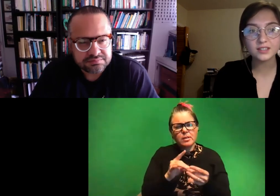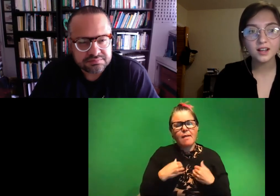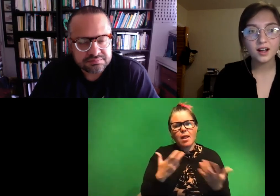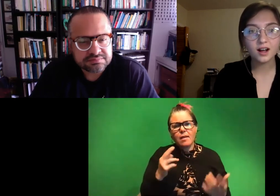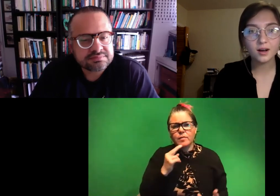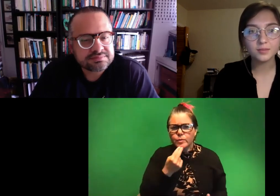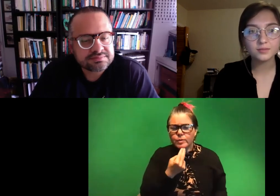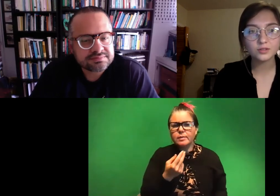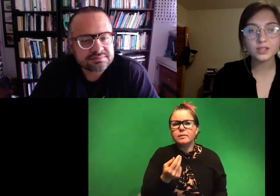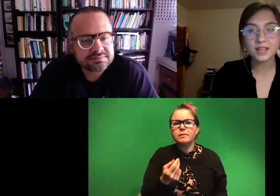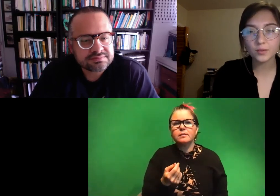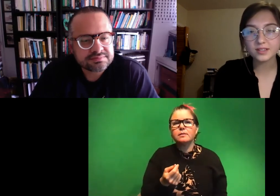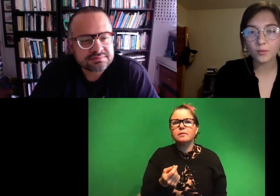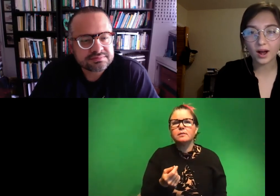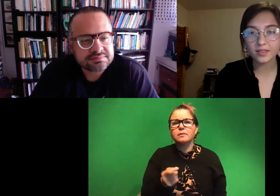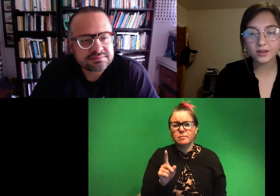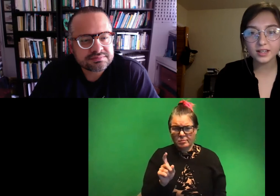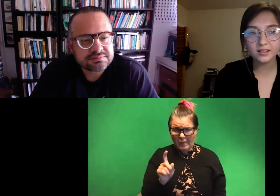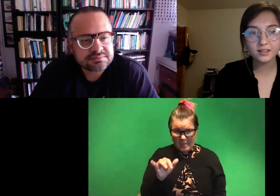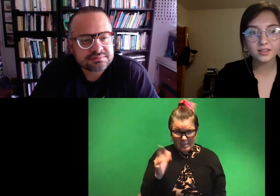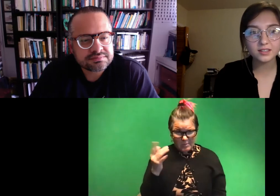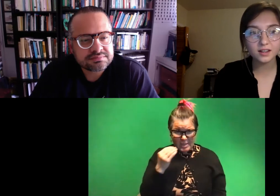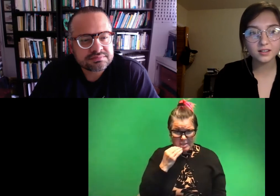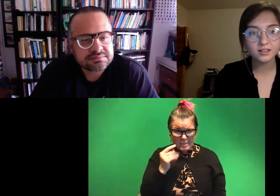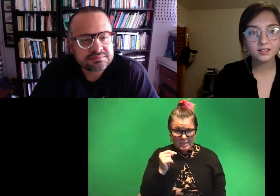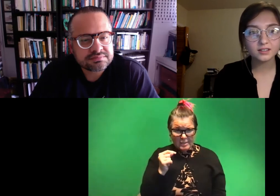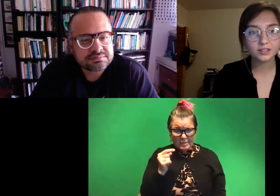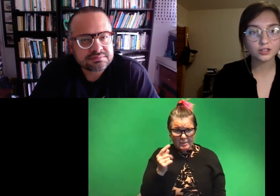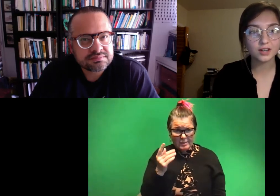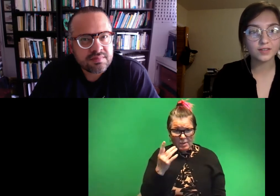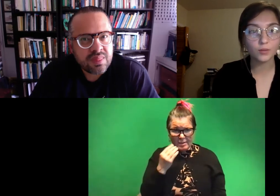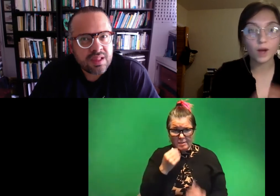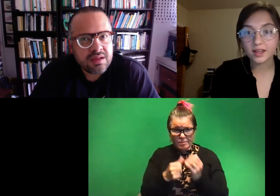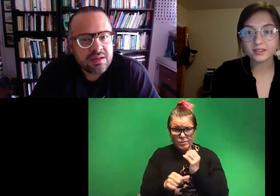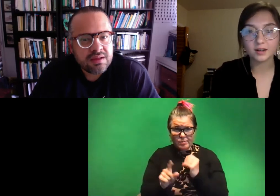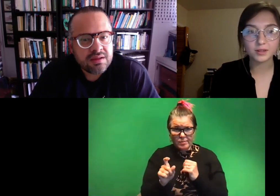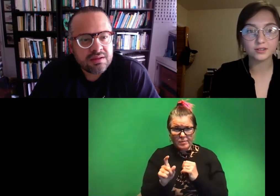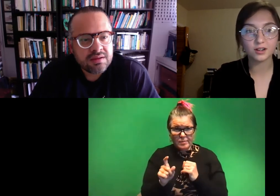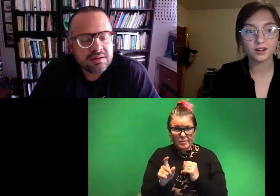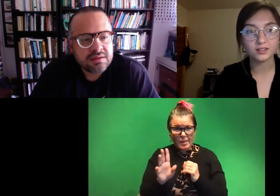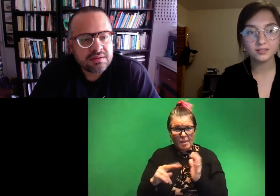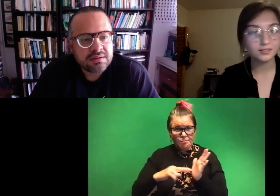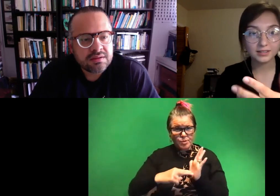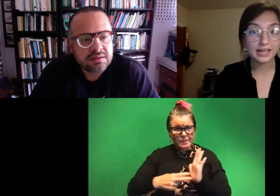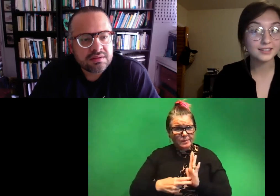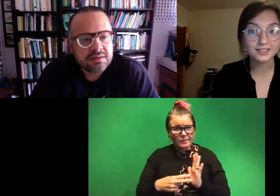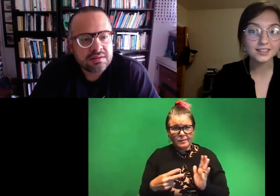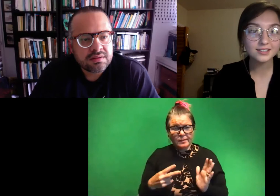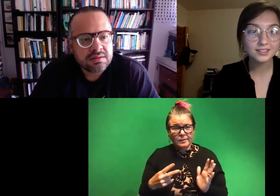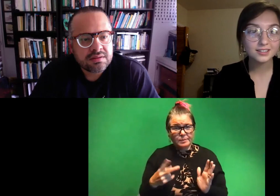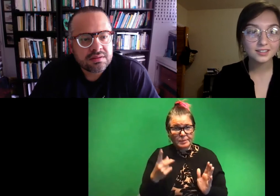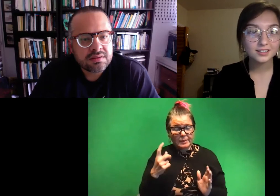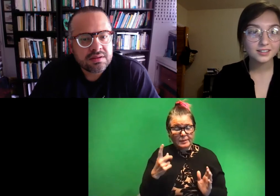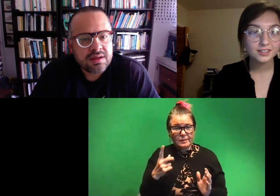nutrients. So is that why they're eating the dung? That's just kind of like why the dung beetles are, I guess,